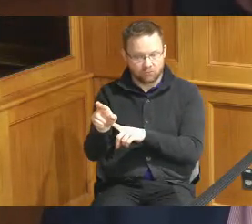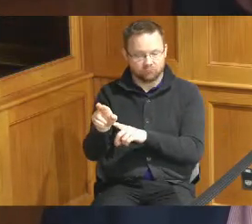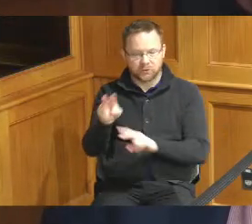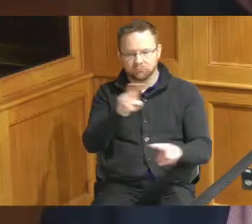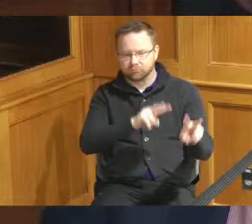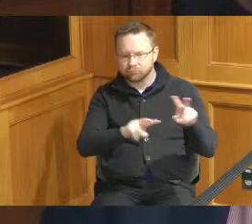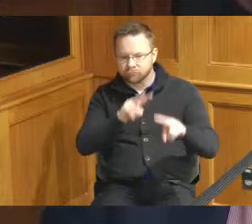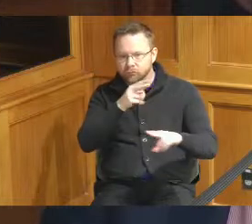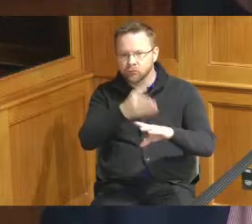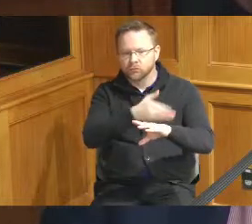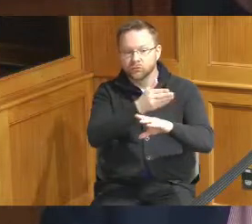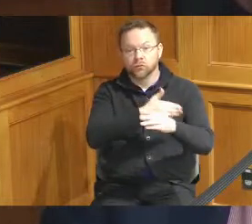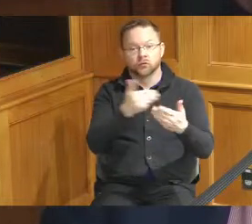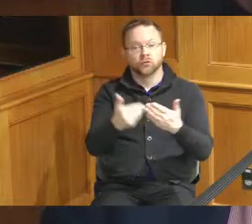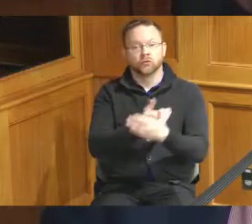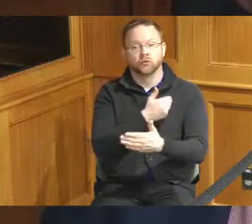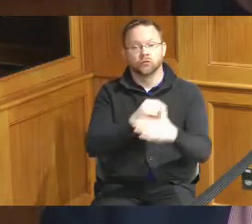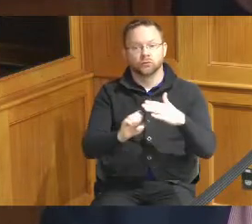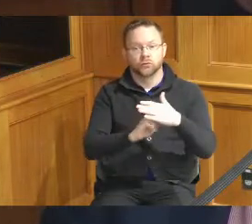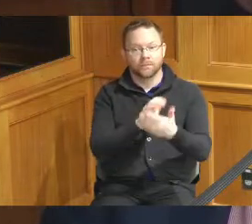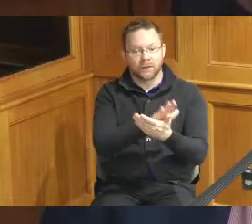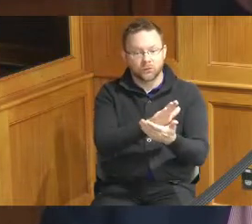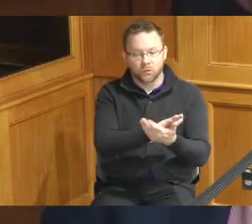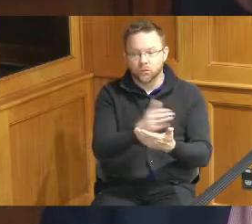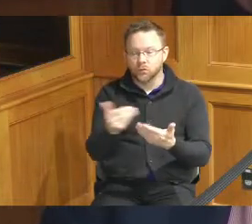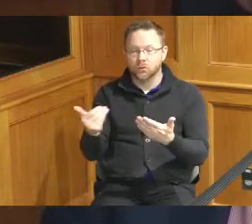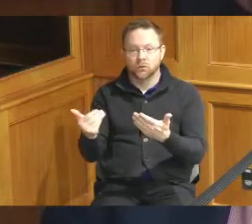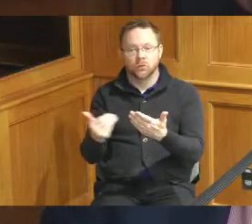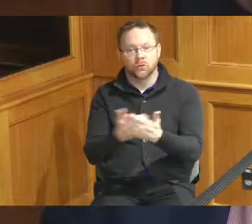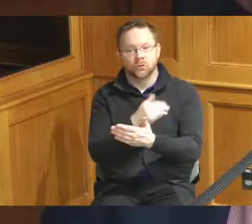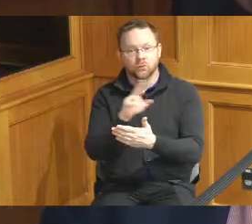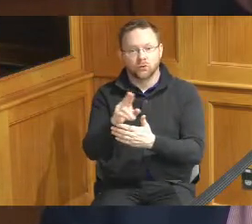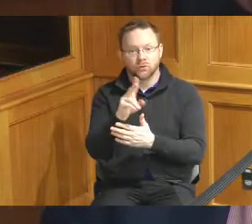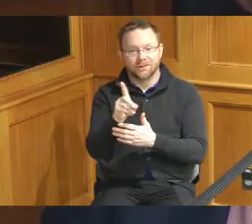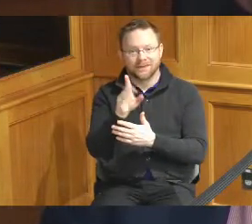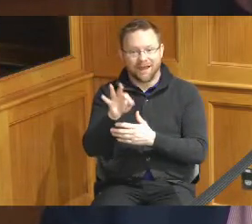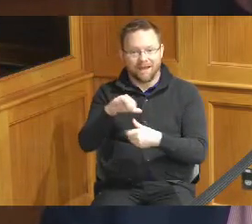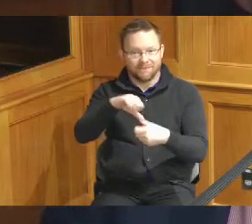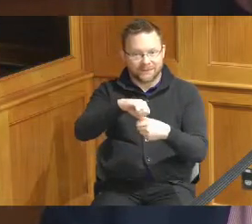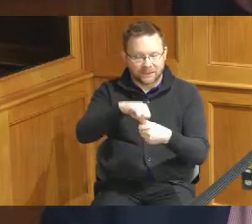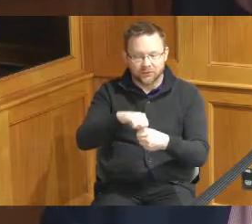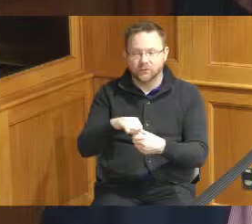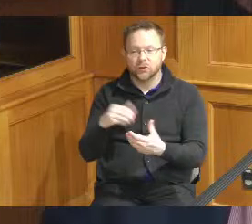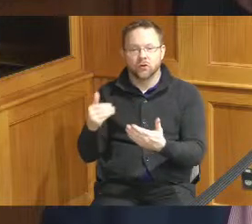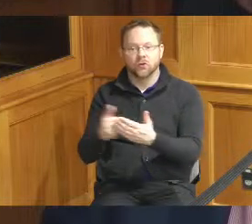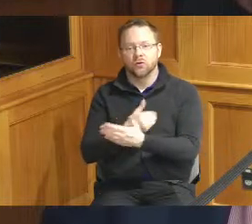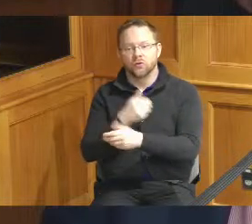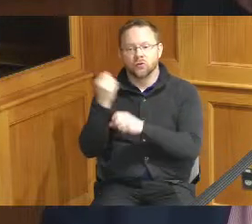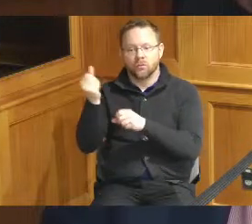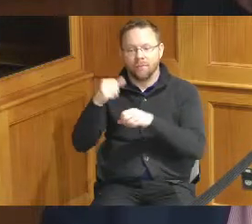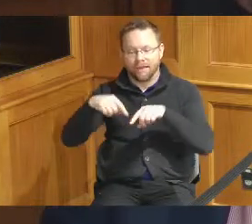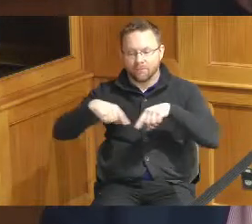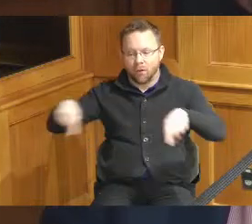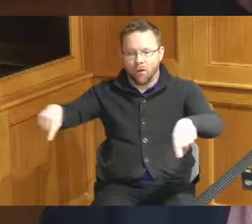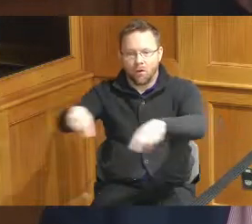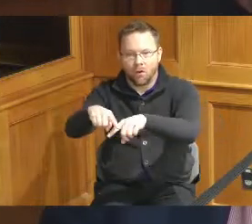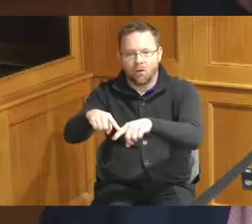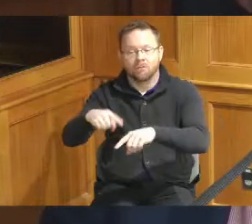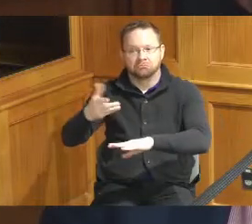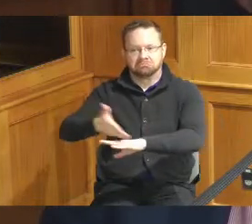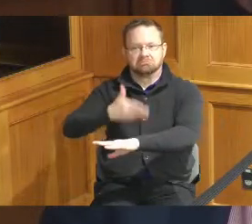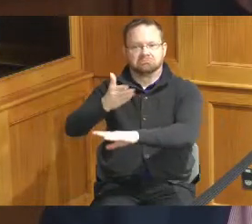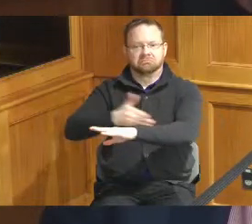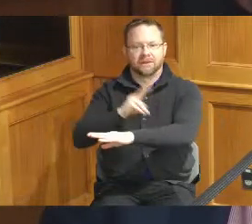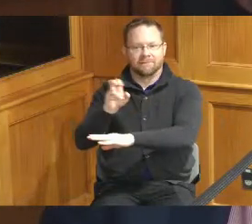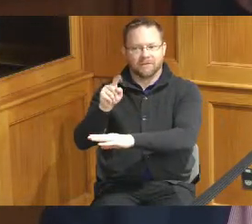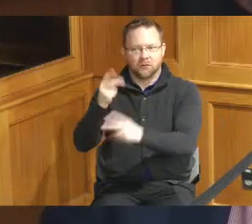the construction of a new elementary school, a new United Dairy Farmers, a new baseball diamond, an upgraded Veterans Memorial,